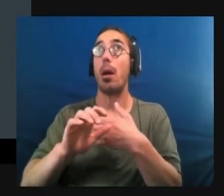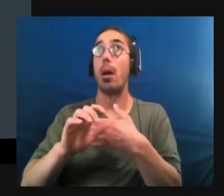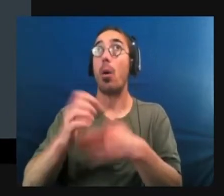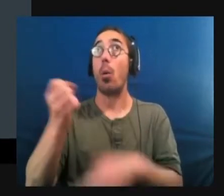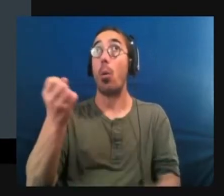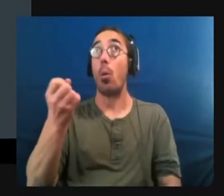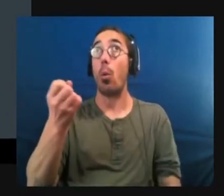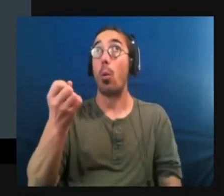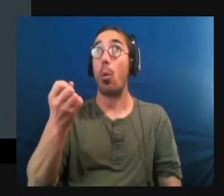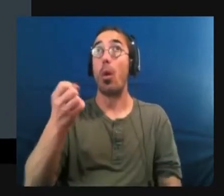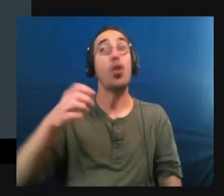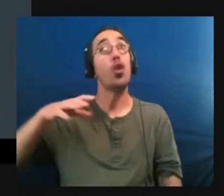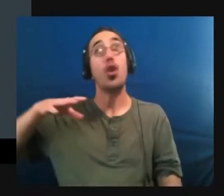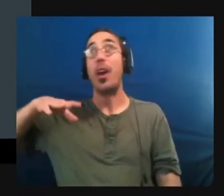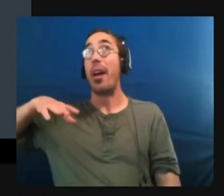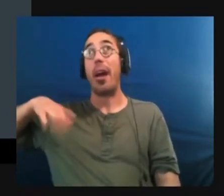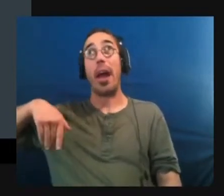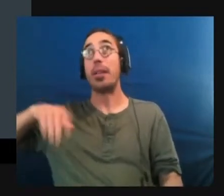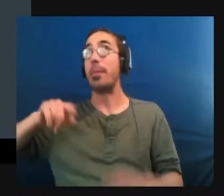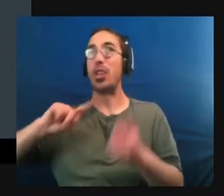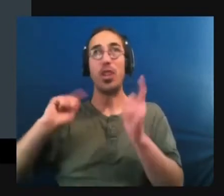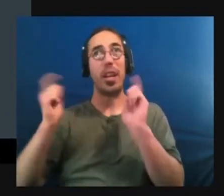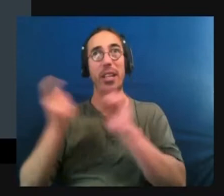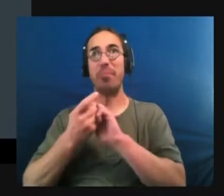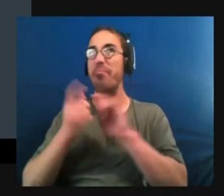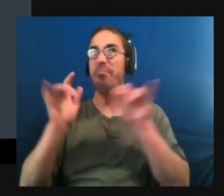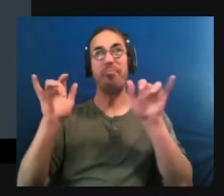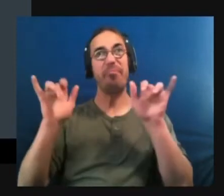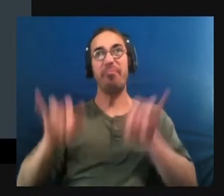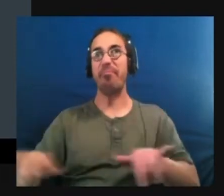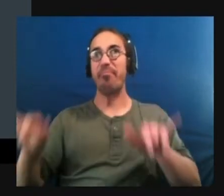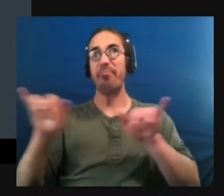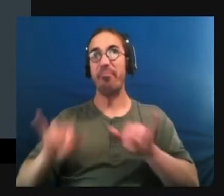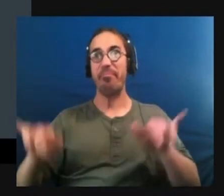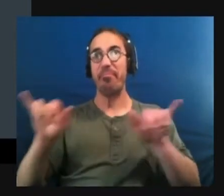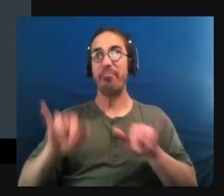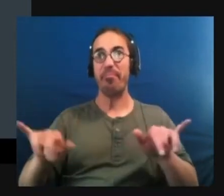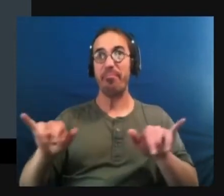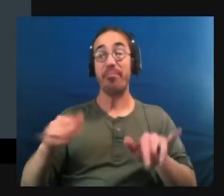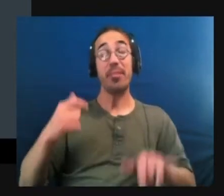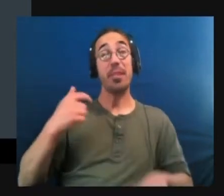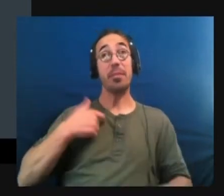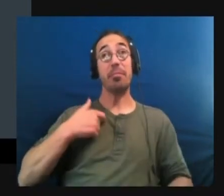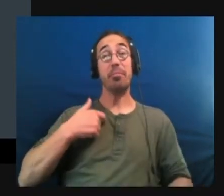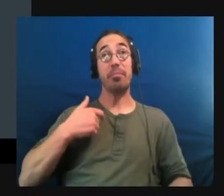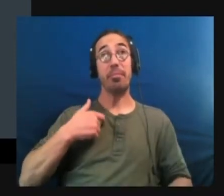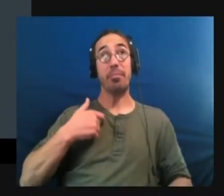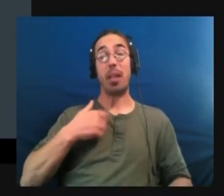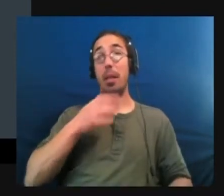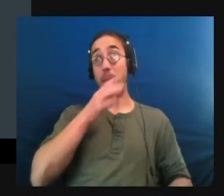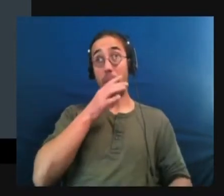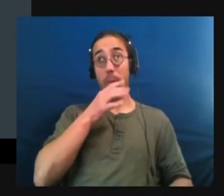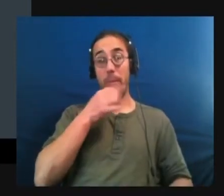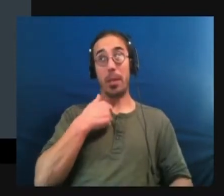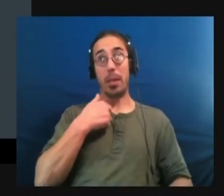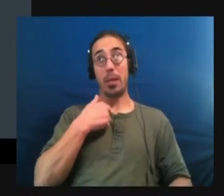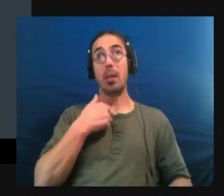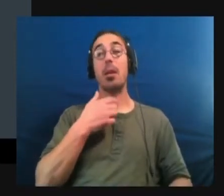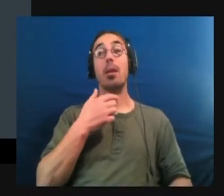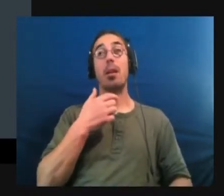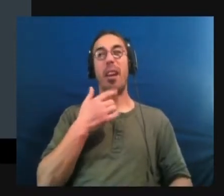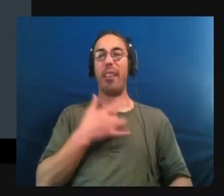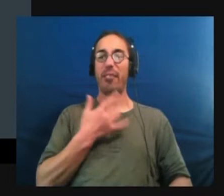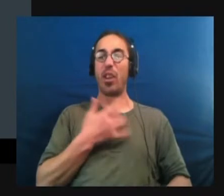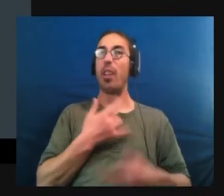hasn't been change. And I personally, as an autistic parent, feel a little bit offended